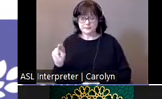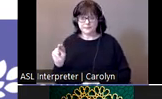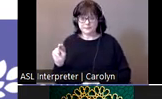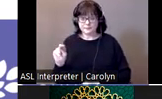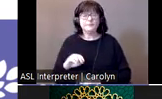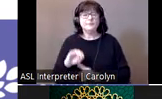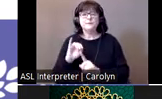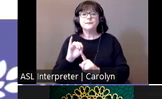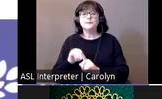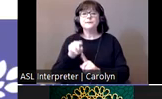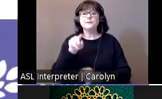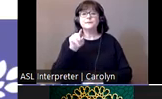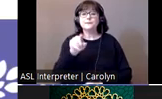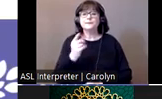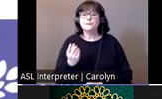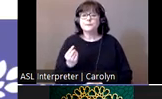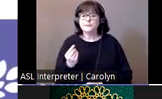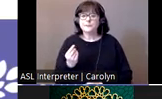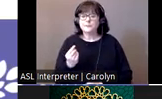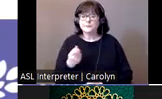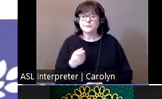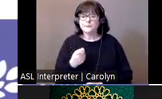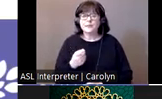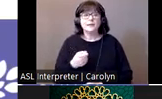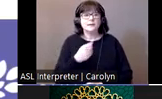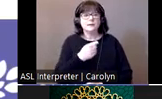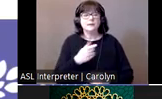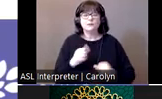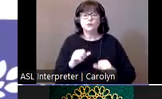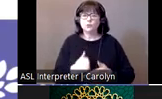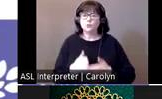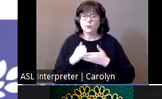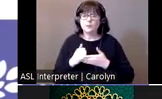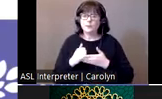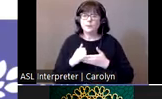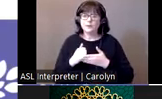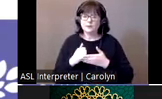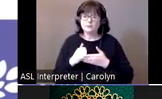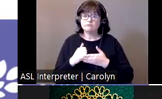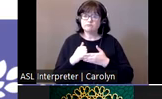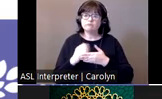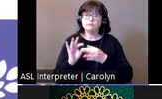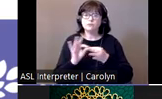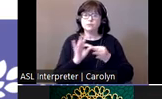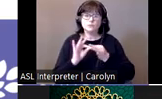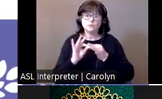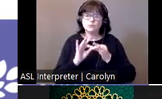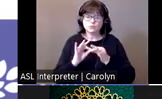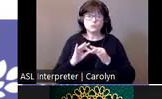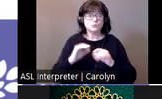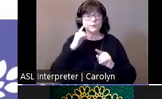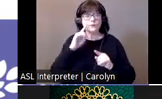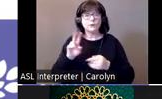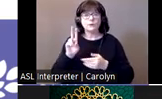that helps to coordinate, to whatever extent possible, post-secondary institutions across all of